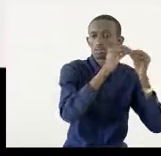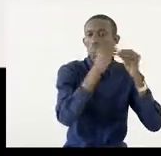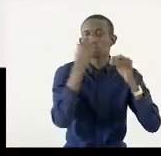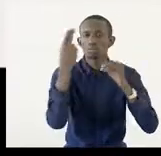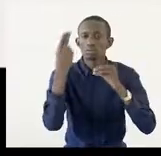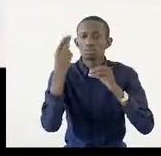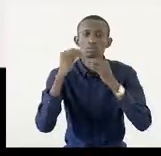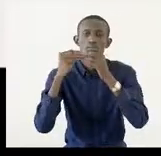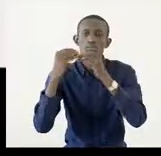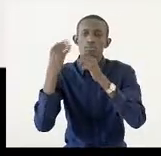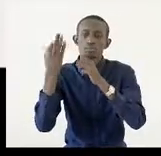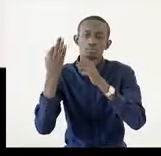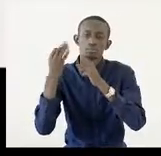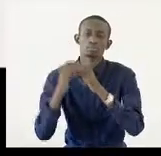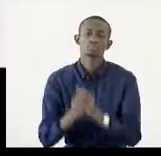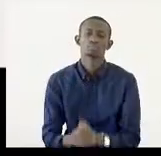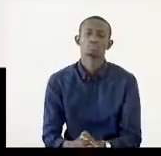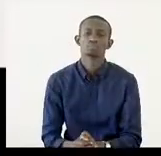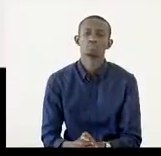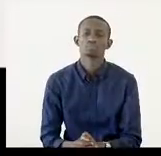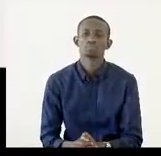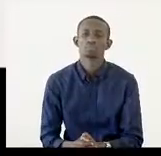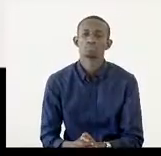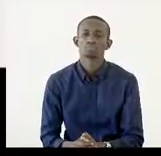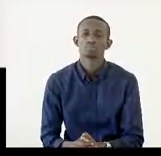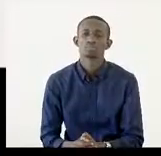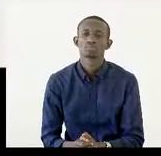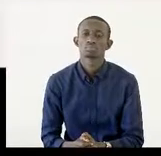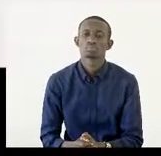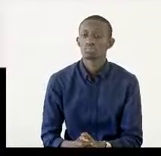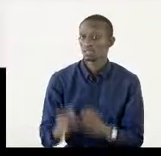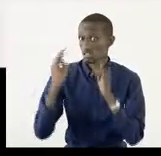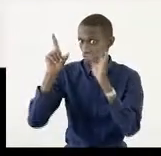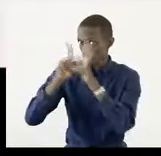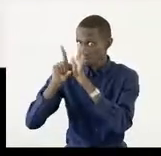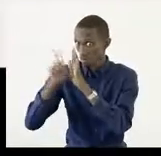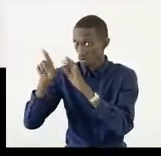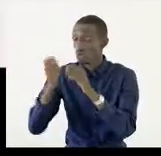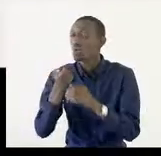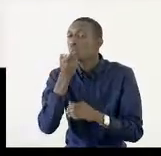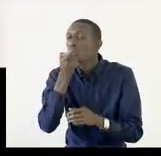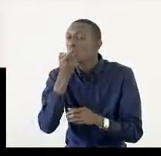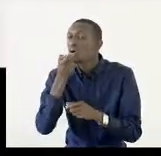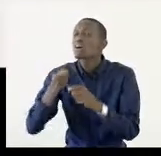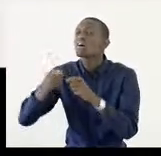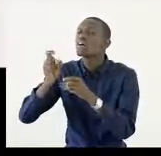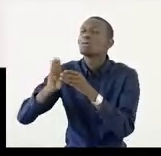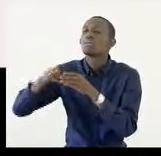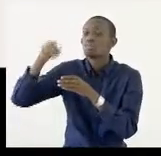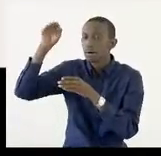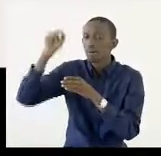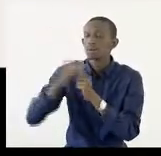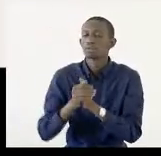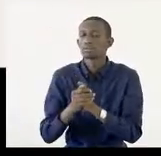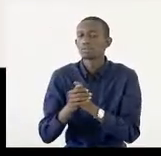number 3, as I mentioned. If the conditions or the temperatures are increased, then the substitution can